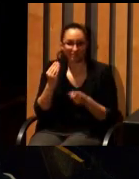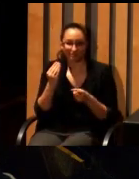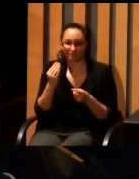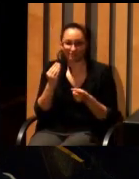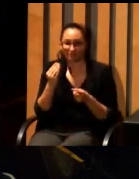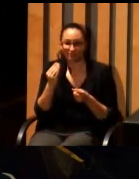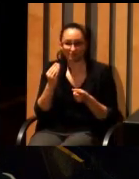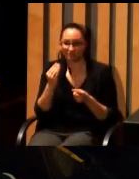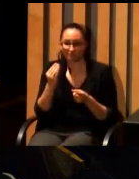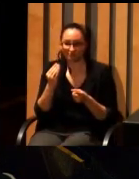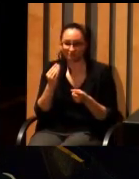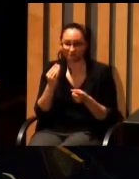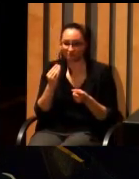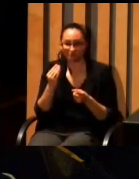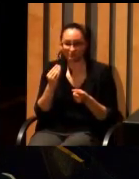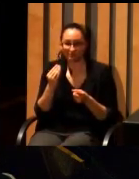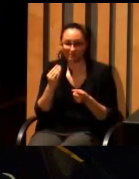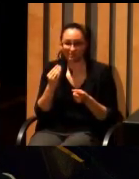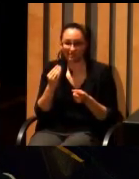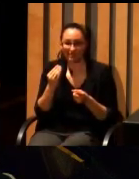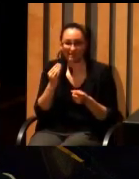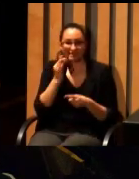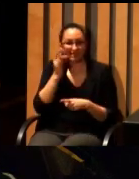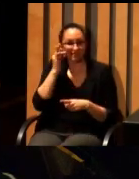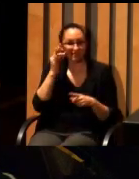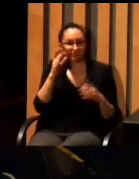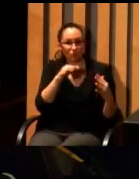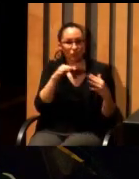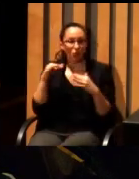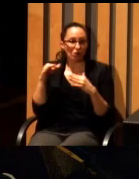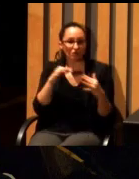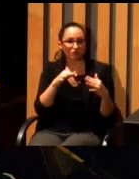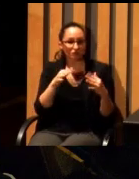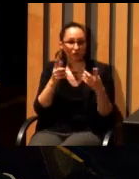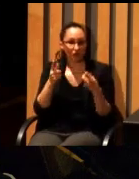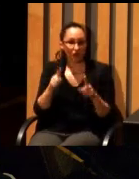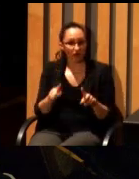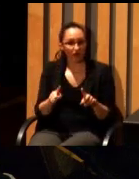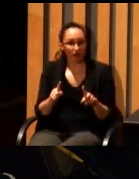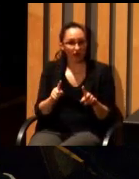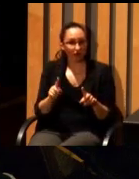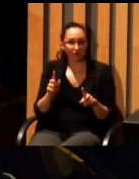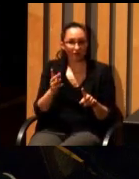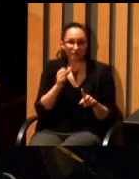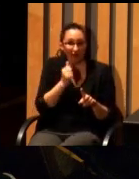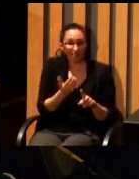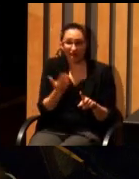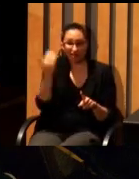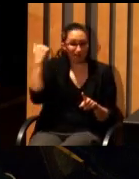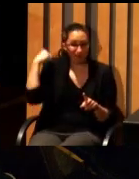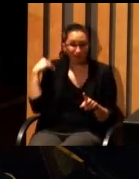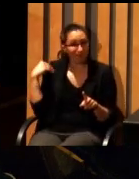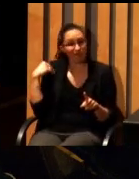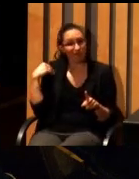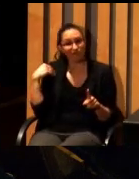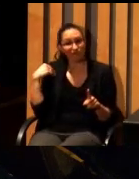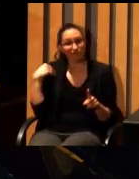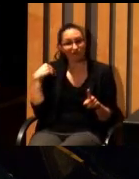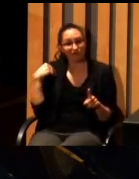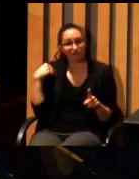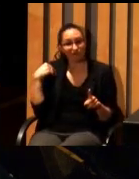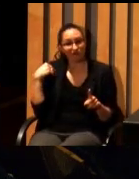that, you know, and the Indian Wars were going on in like 2.5 lifetimes ago. And